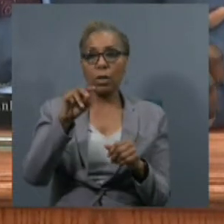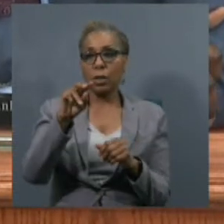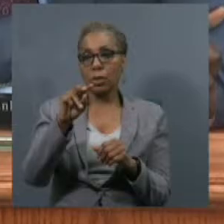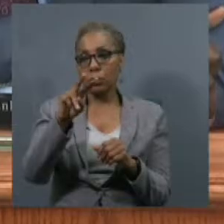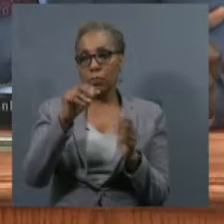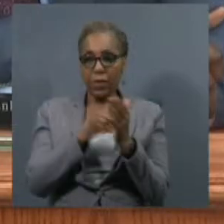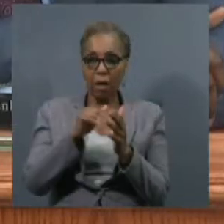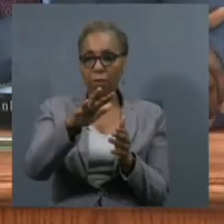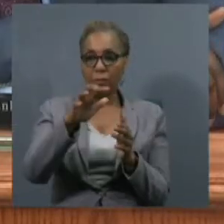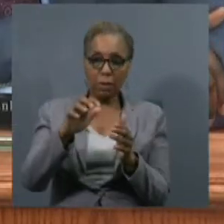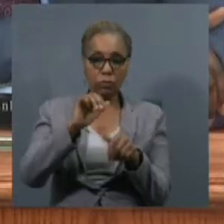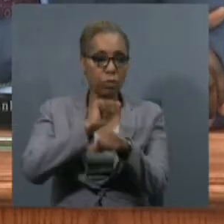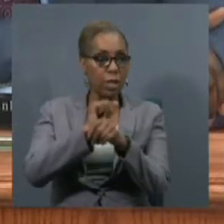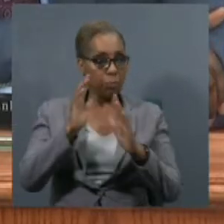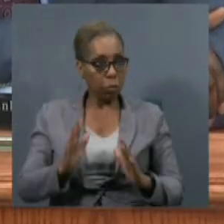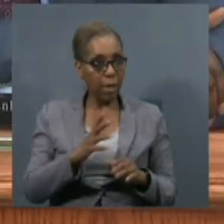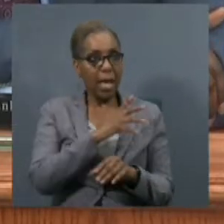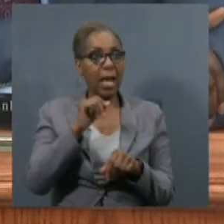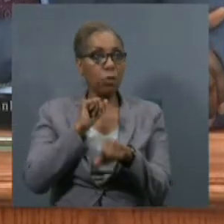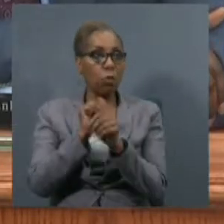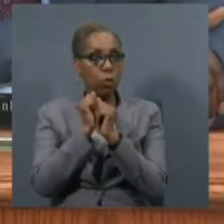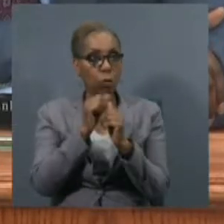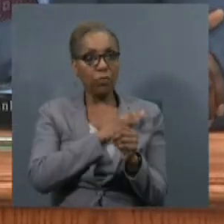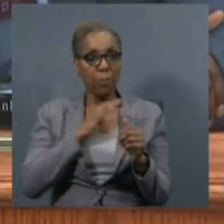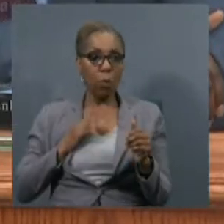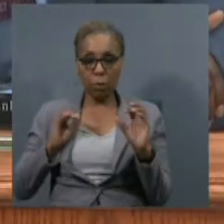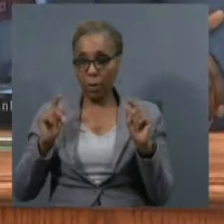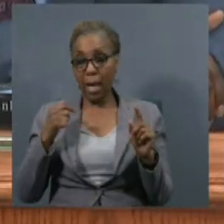employees, and work with the board.